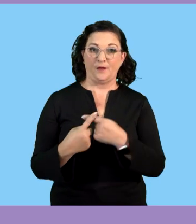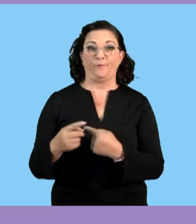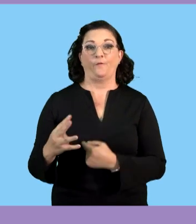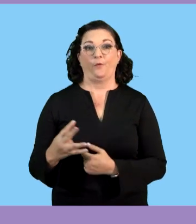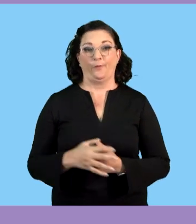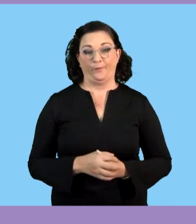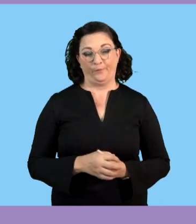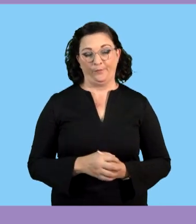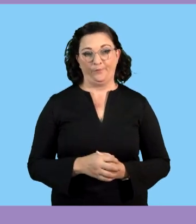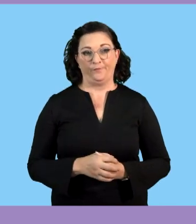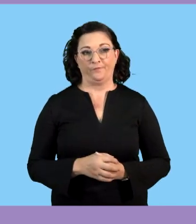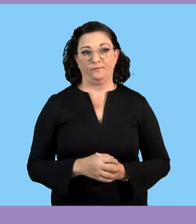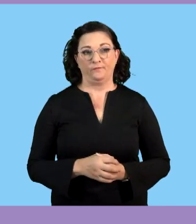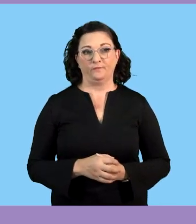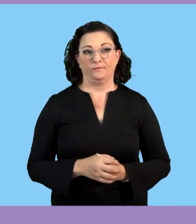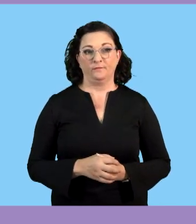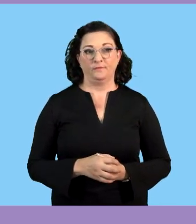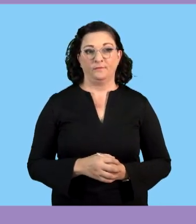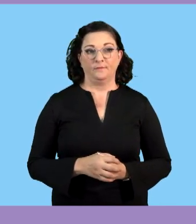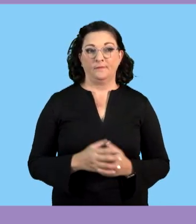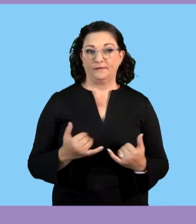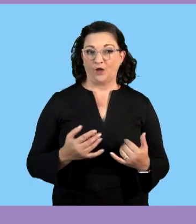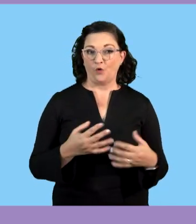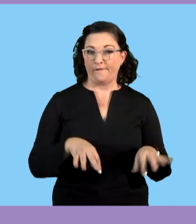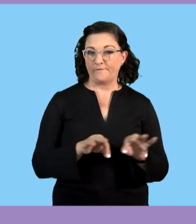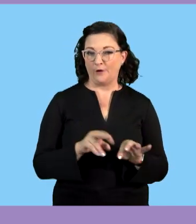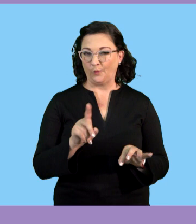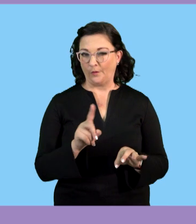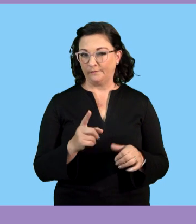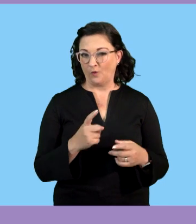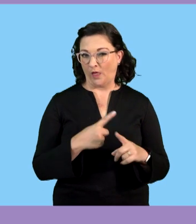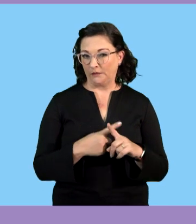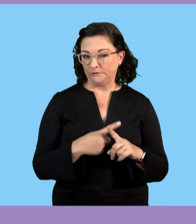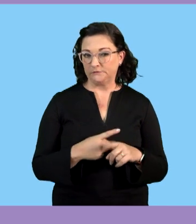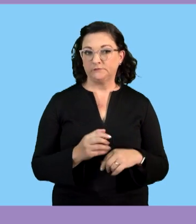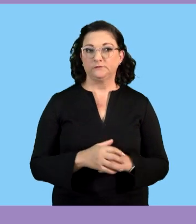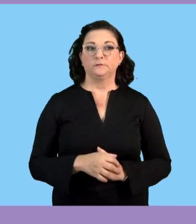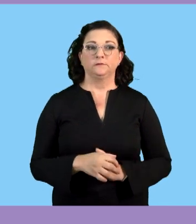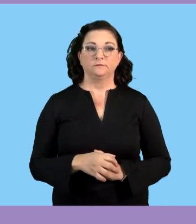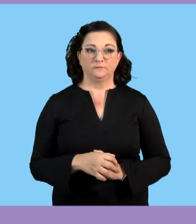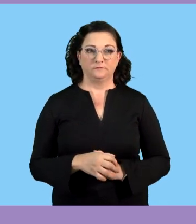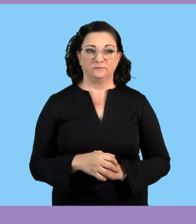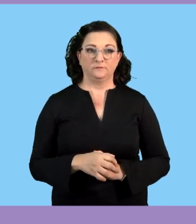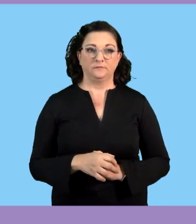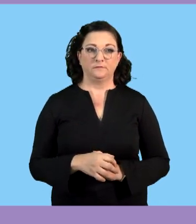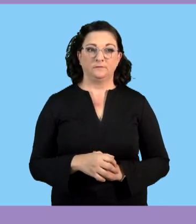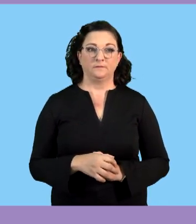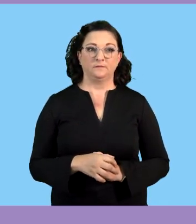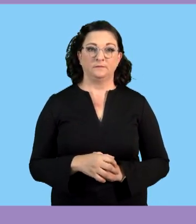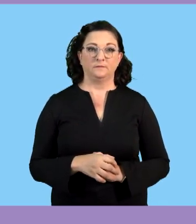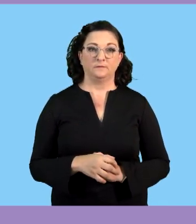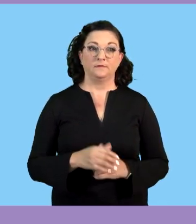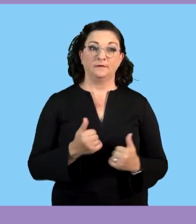the plus 4. Then we need to find the value of x. So what are we going to do? We are going to